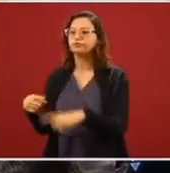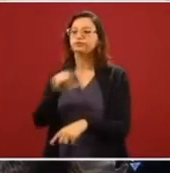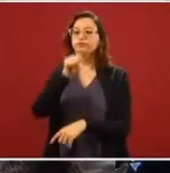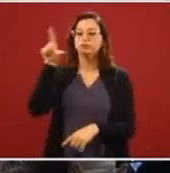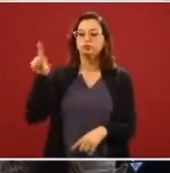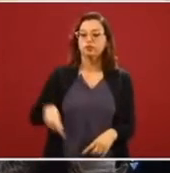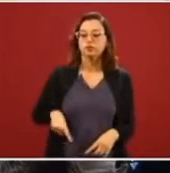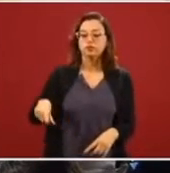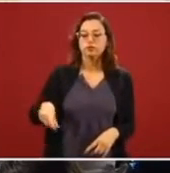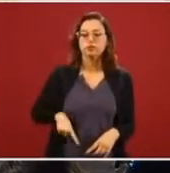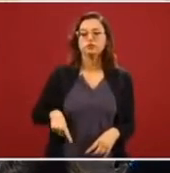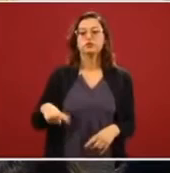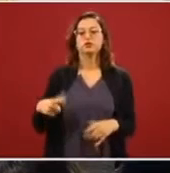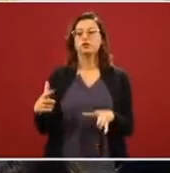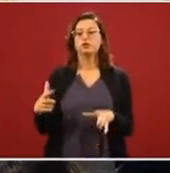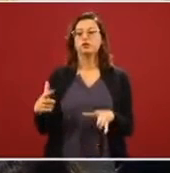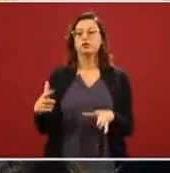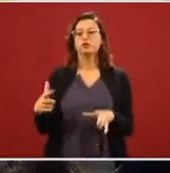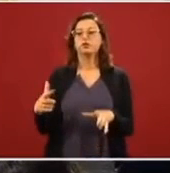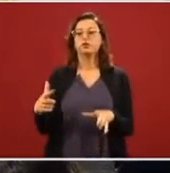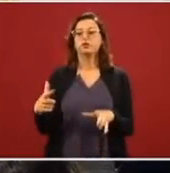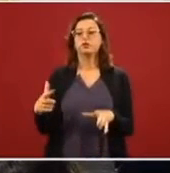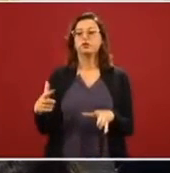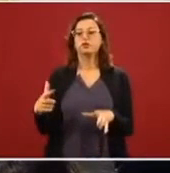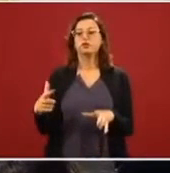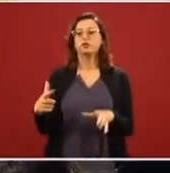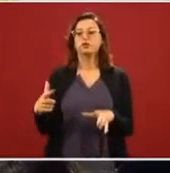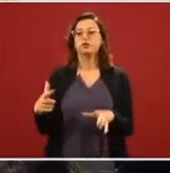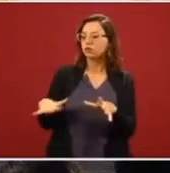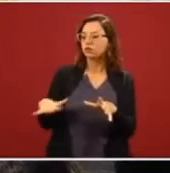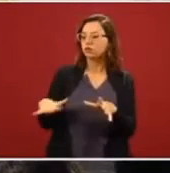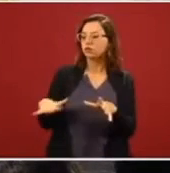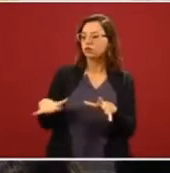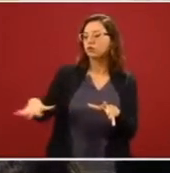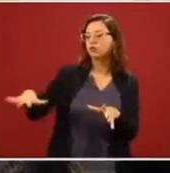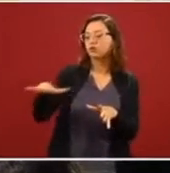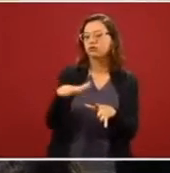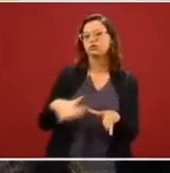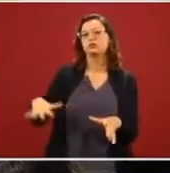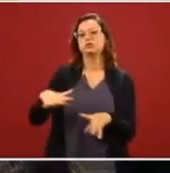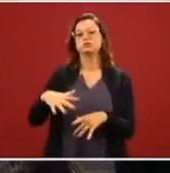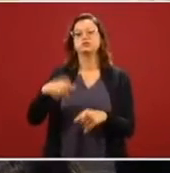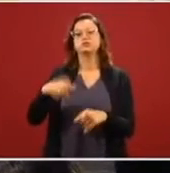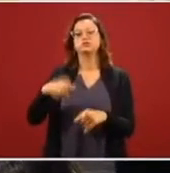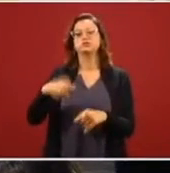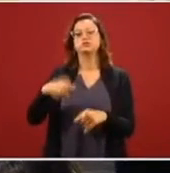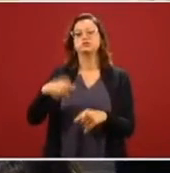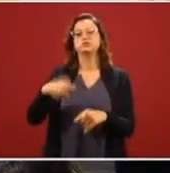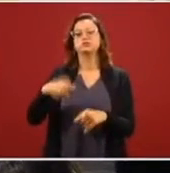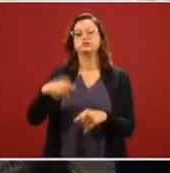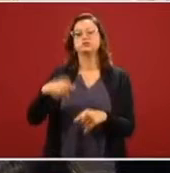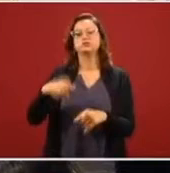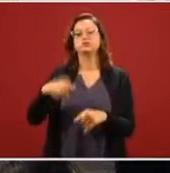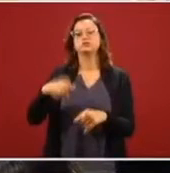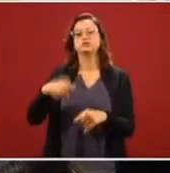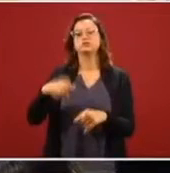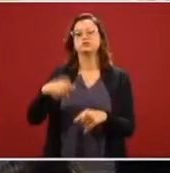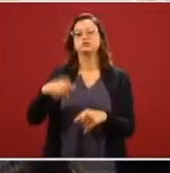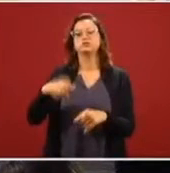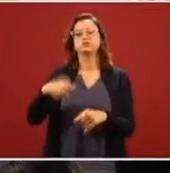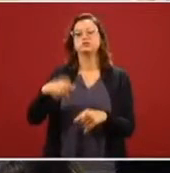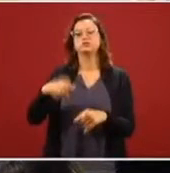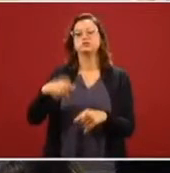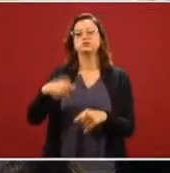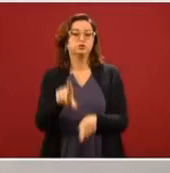governments, del sector social of the social sector, y del sector privado, and of the